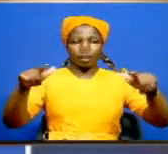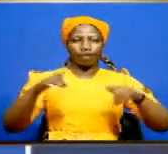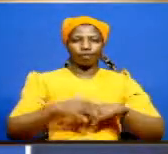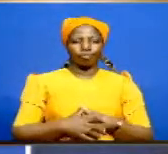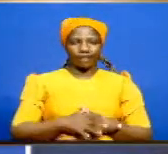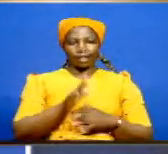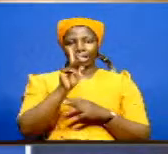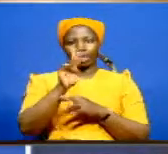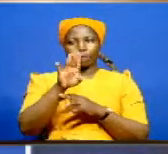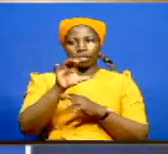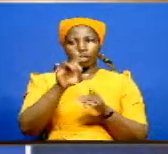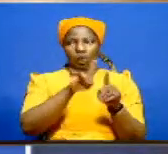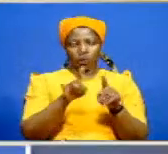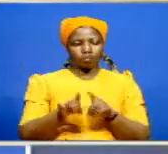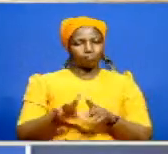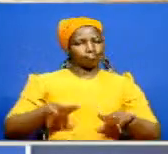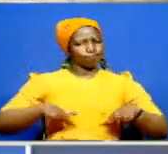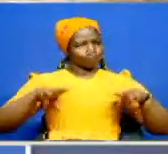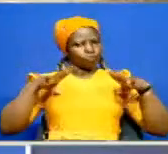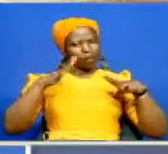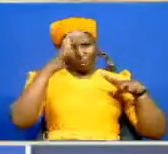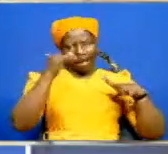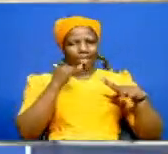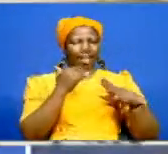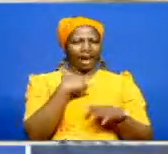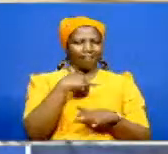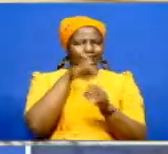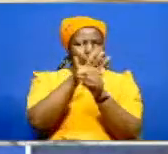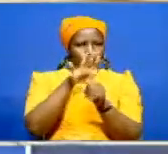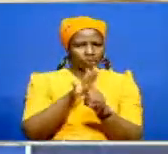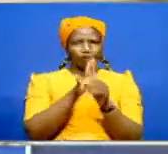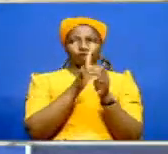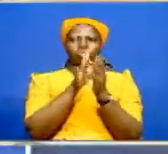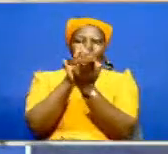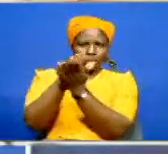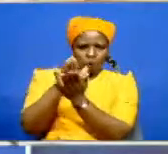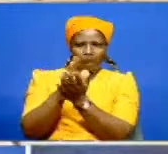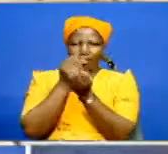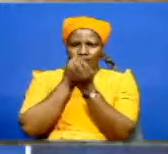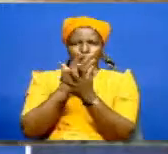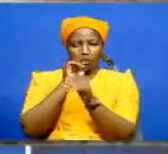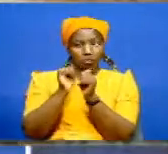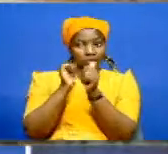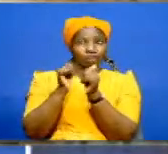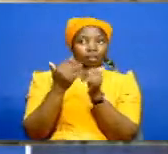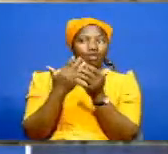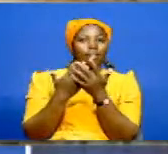KBC also boasts of a rich archive, which is home to content dating back to the early 90s.